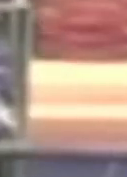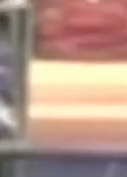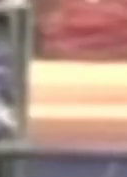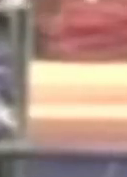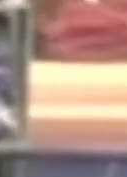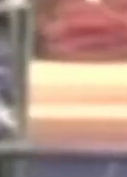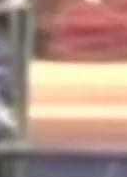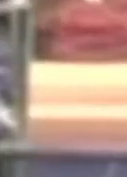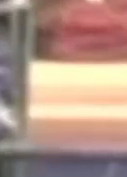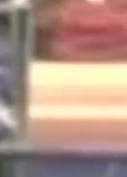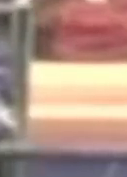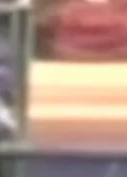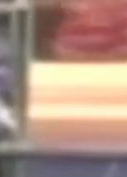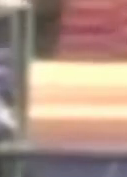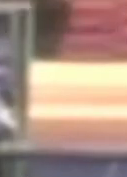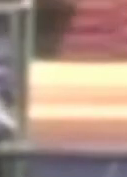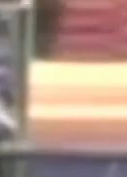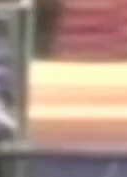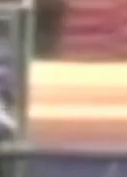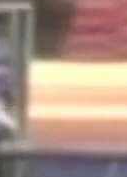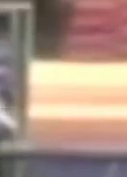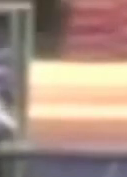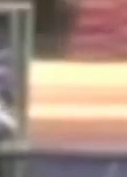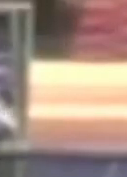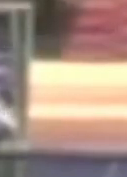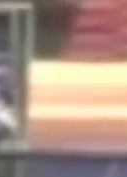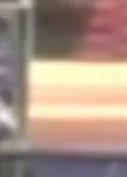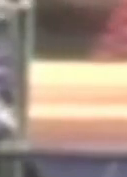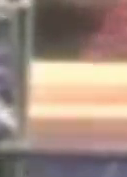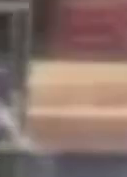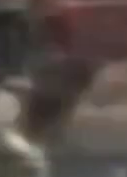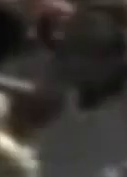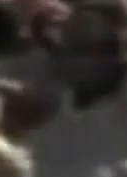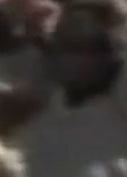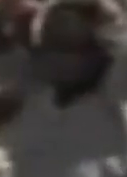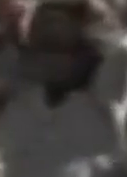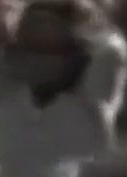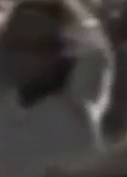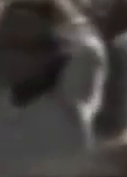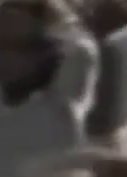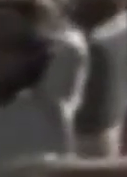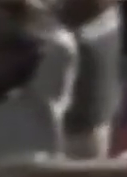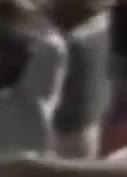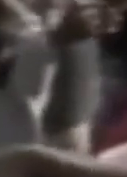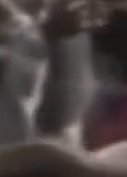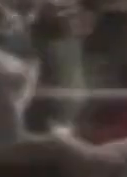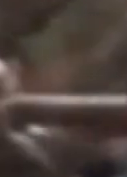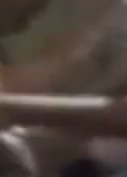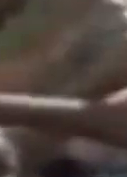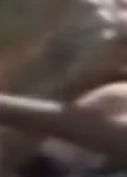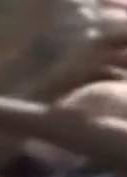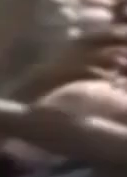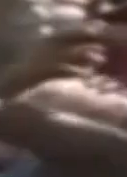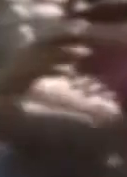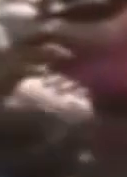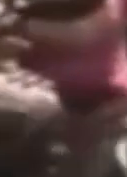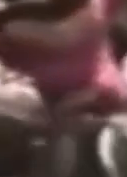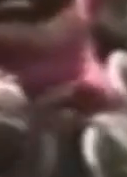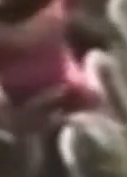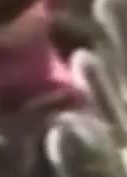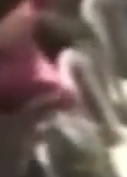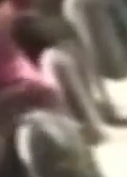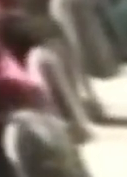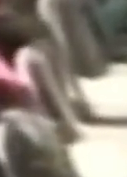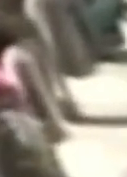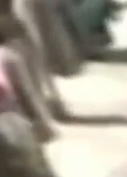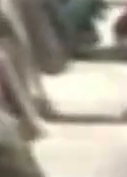sound of my voice, the miracle is confirmed in Jesus' name. You are healed.